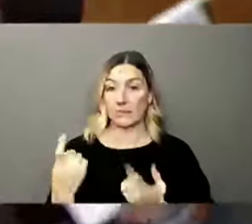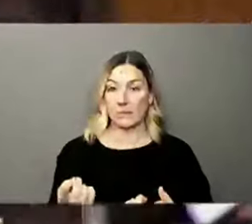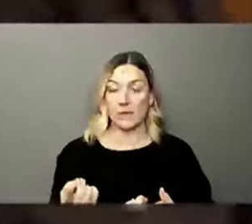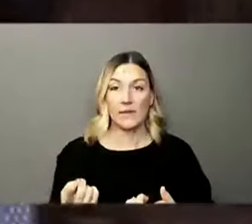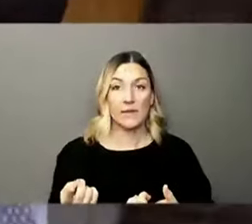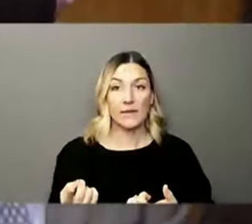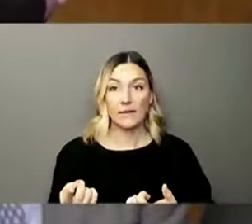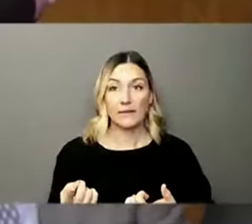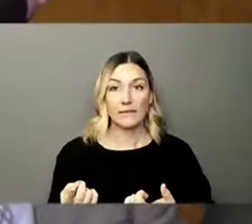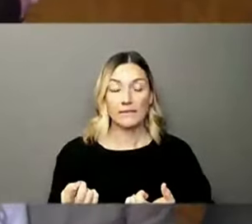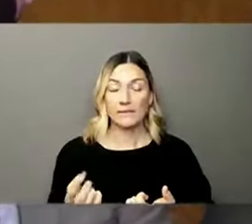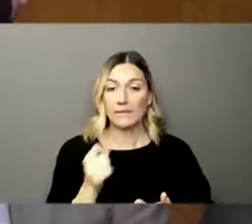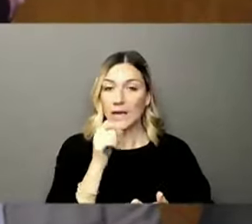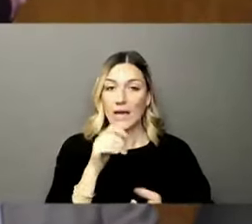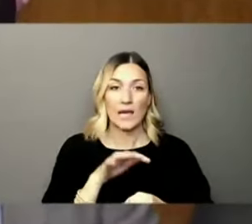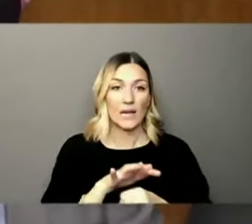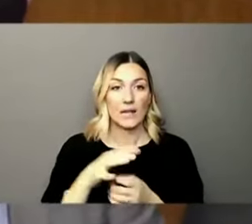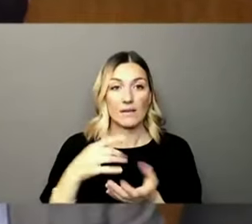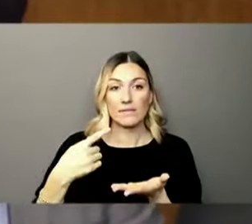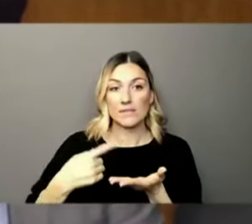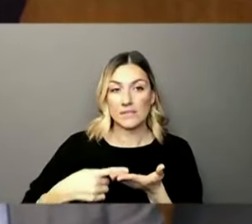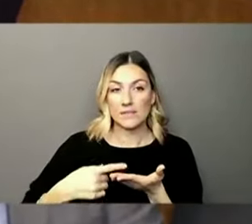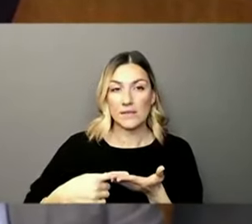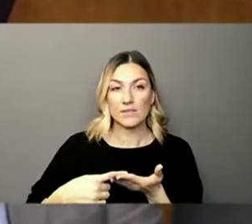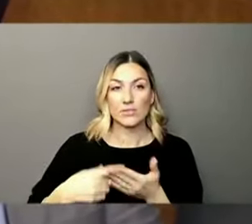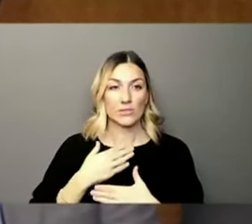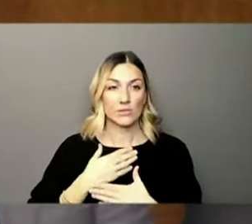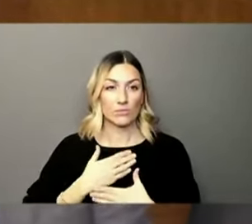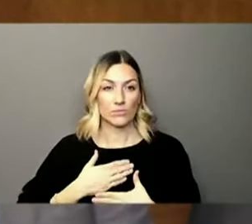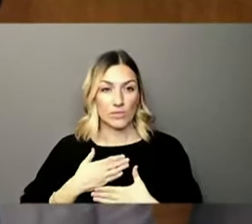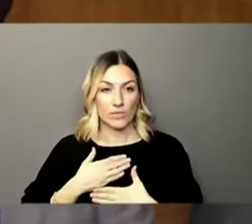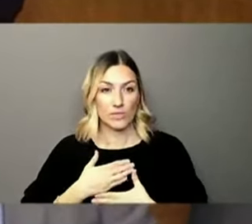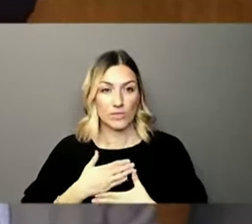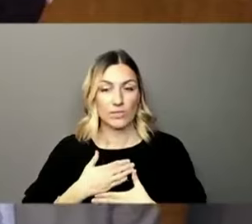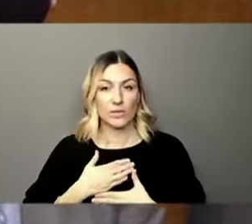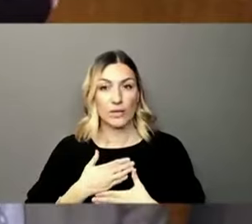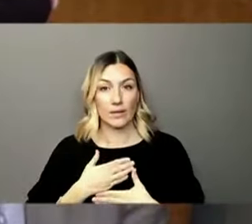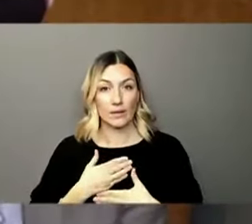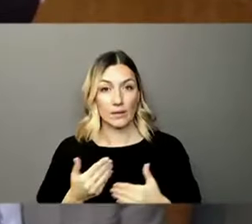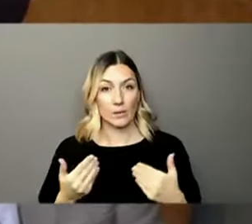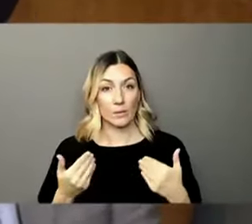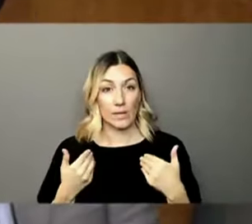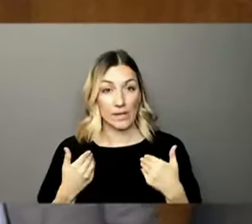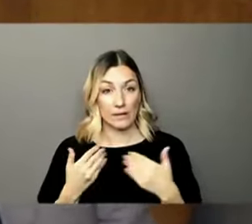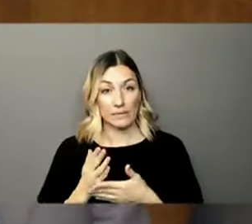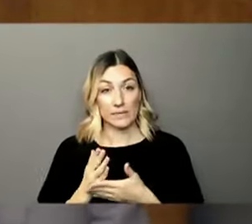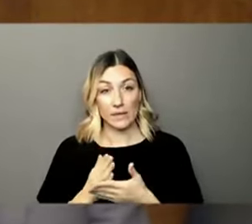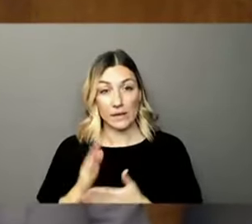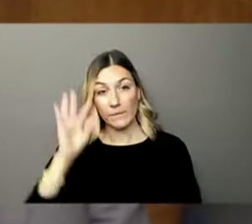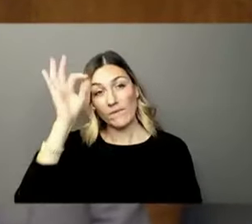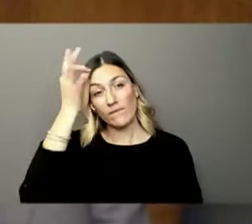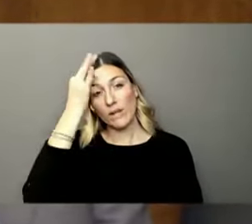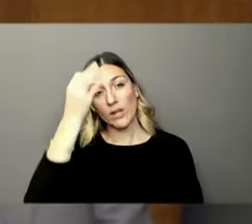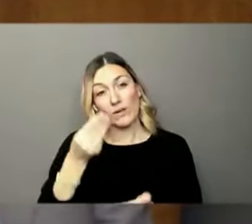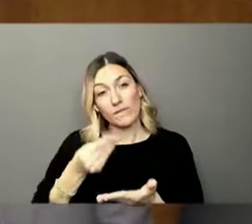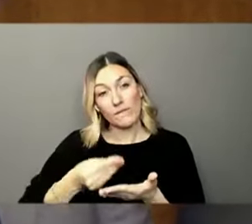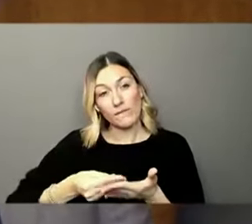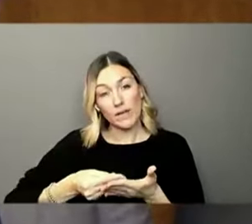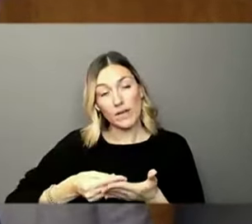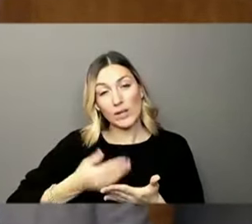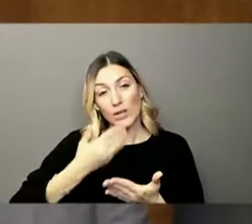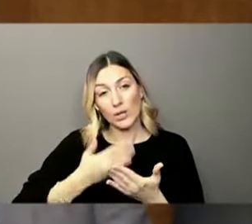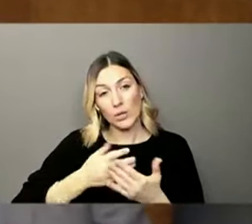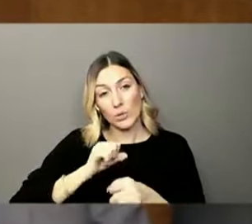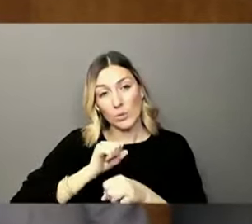under-discussed, under-appreciated, that while we have put some federal funding and some good work has been